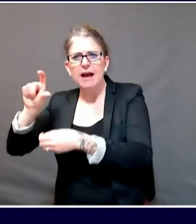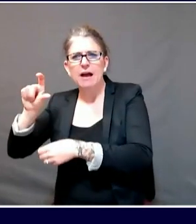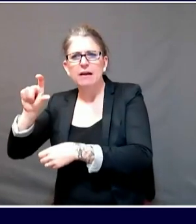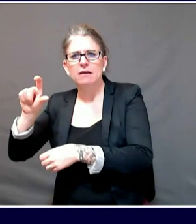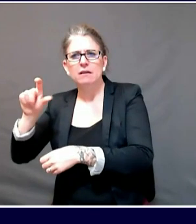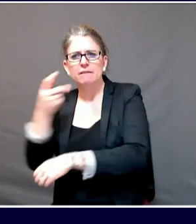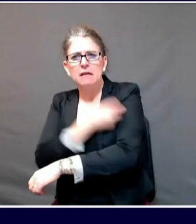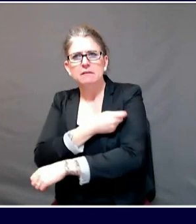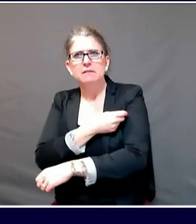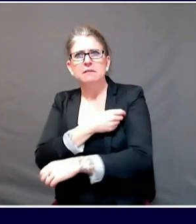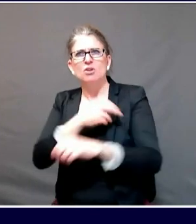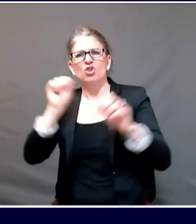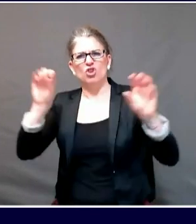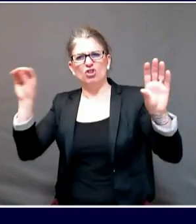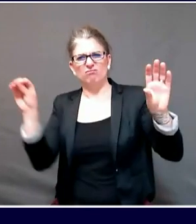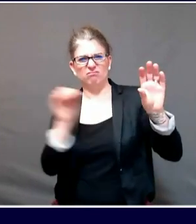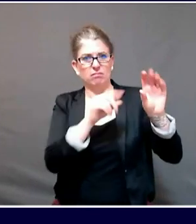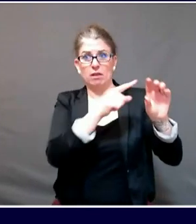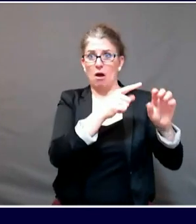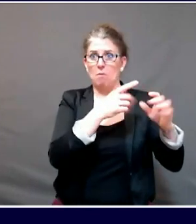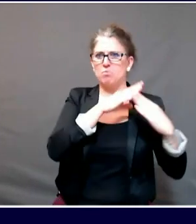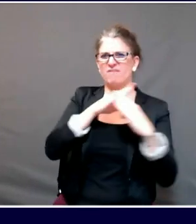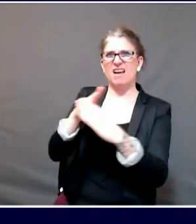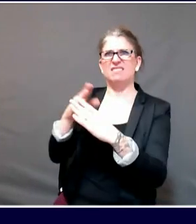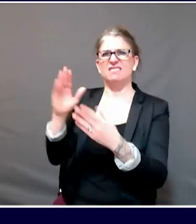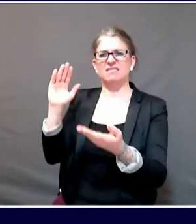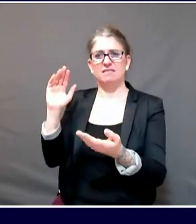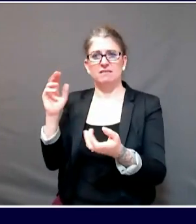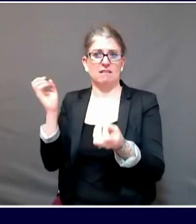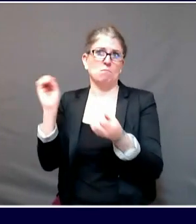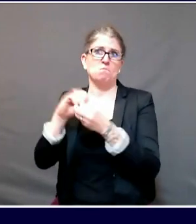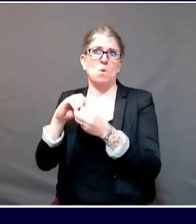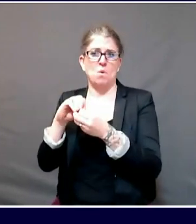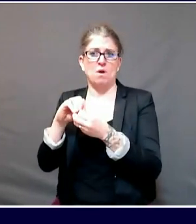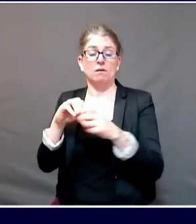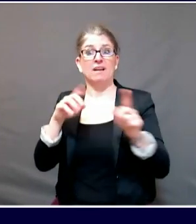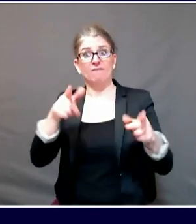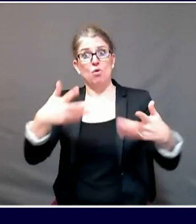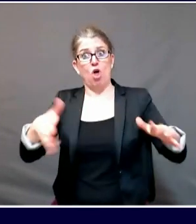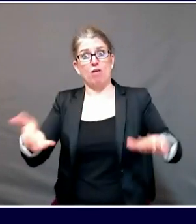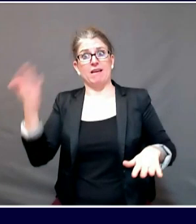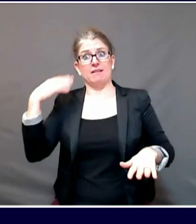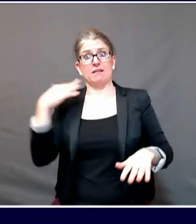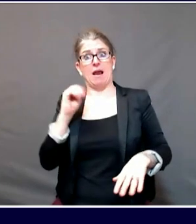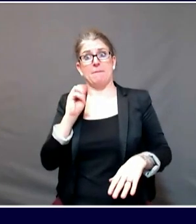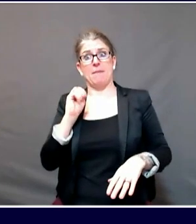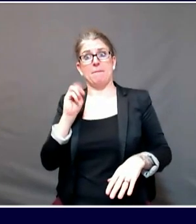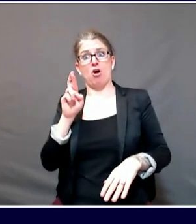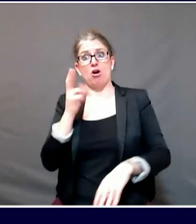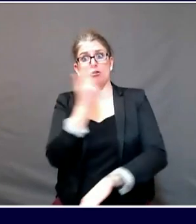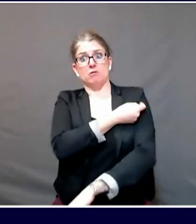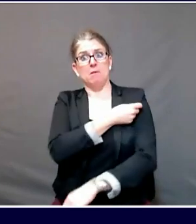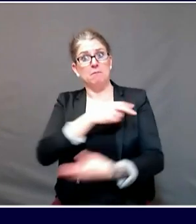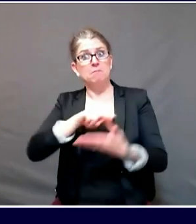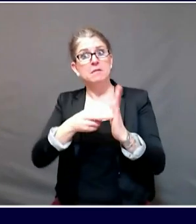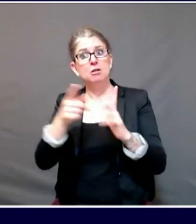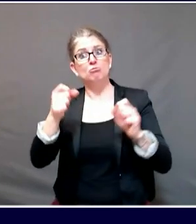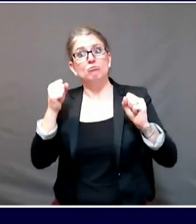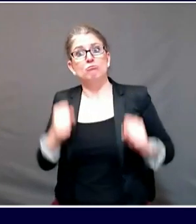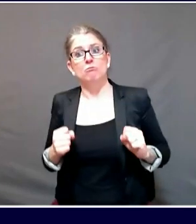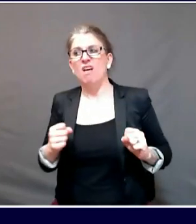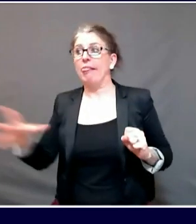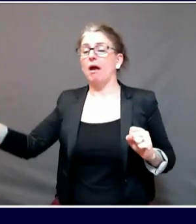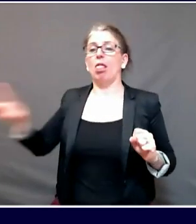that the MMR vaccine may be protective against COVID-19, and it may explain why children have a much lower rate